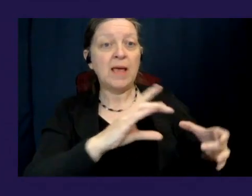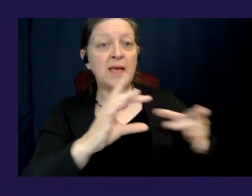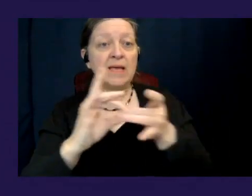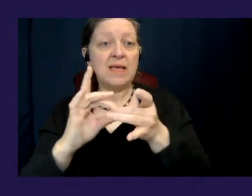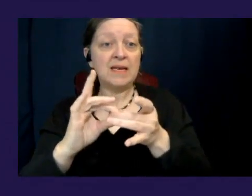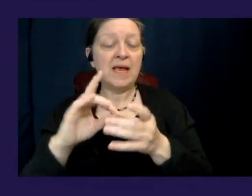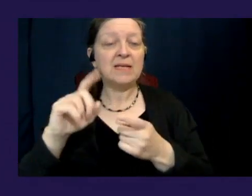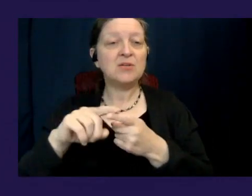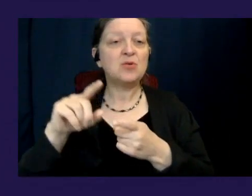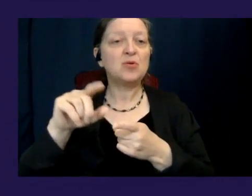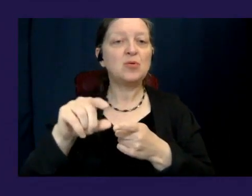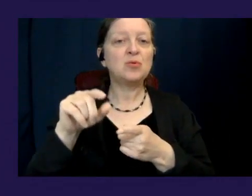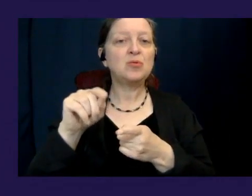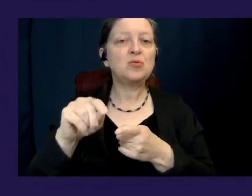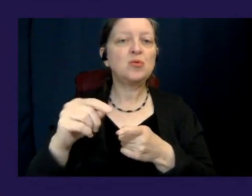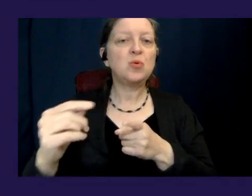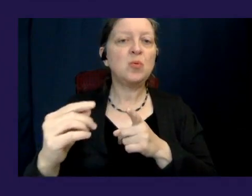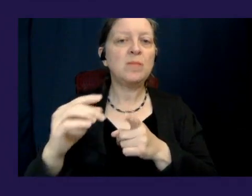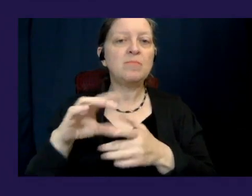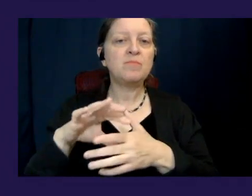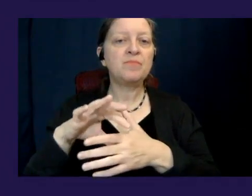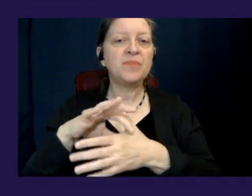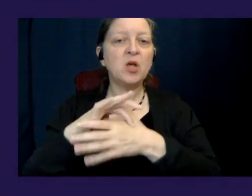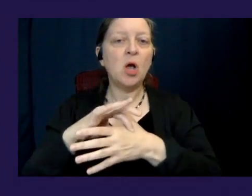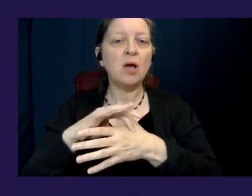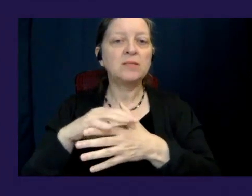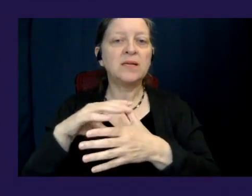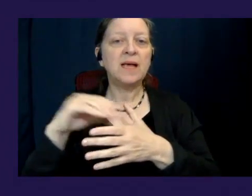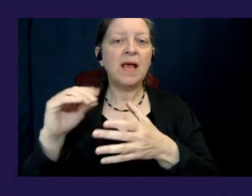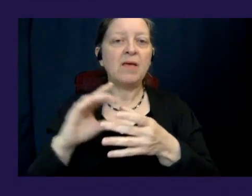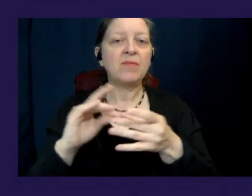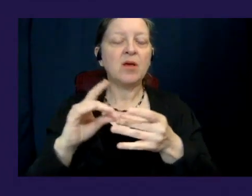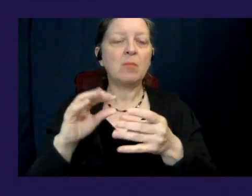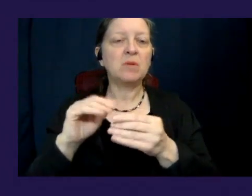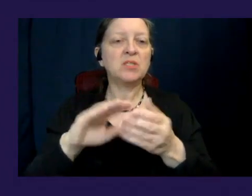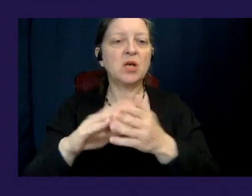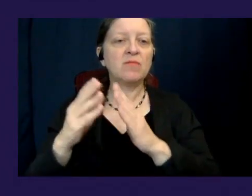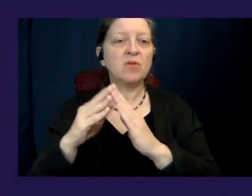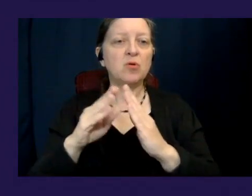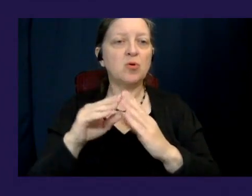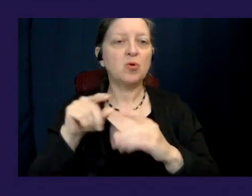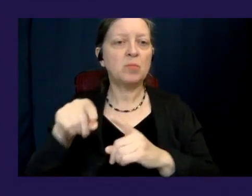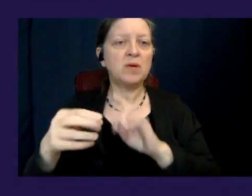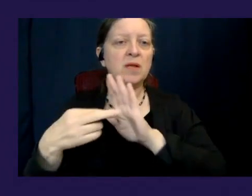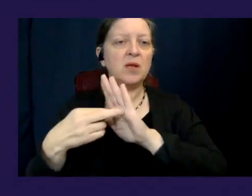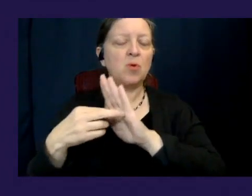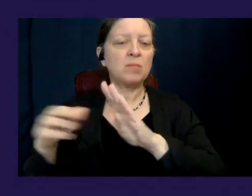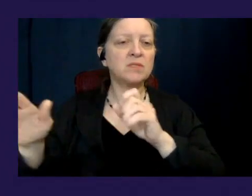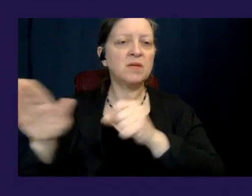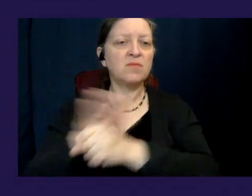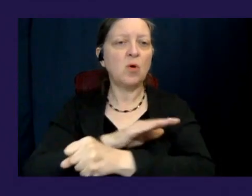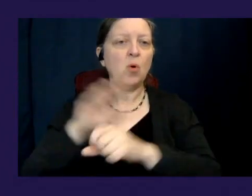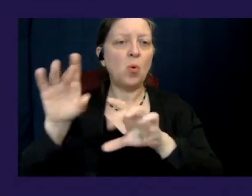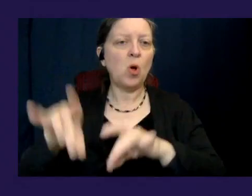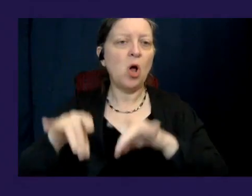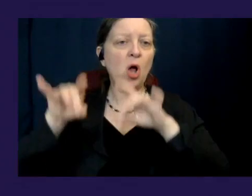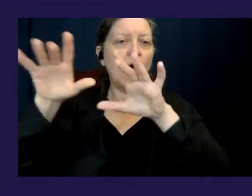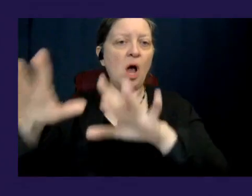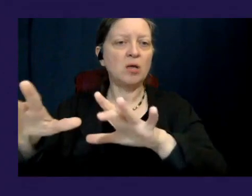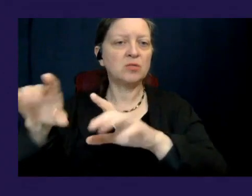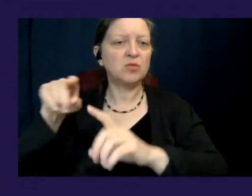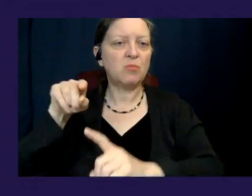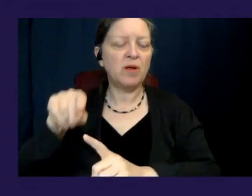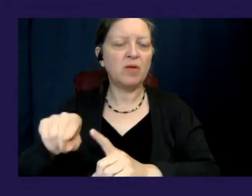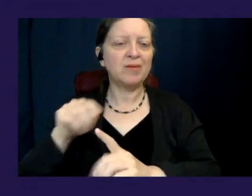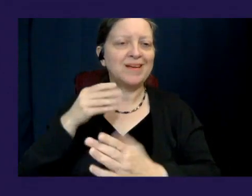the content and the comments of a community that's meant to represent the entire Australian, kind of